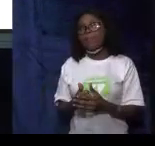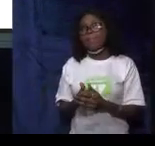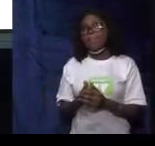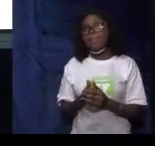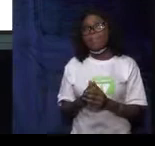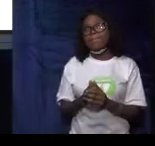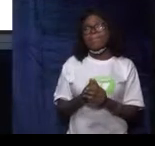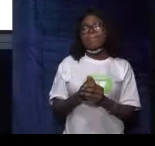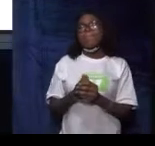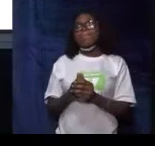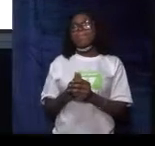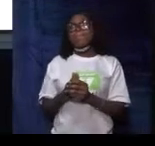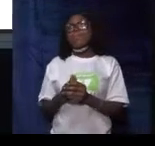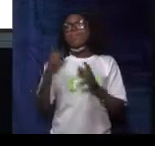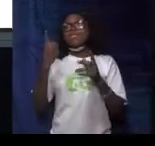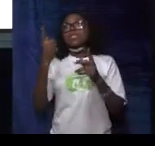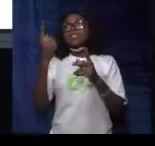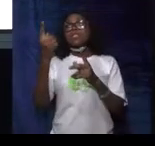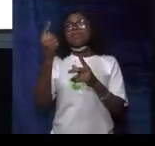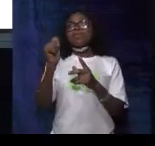why.